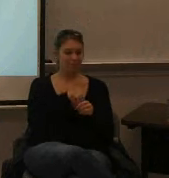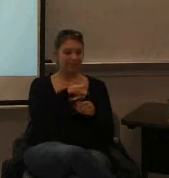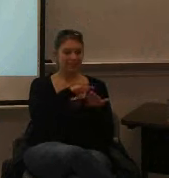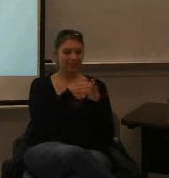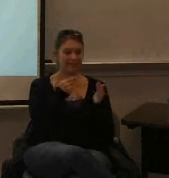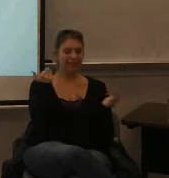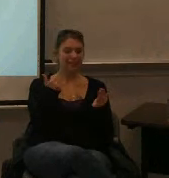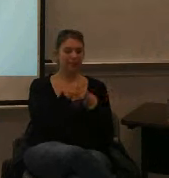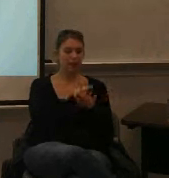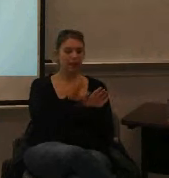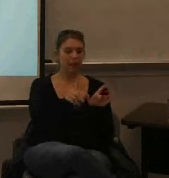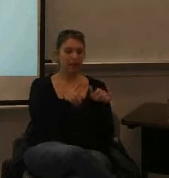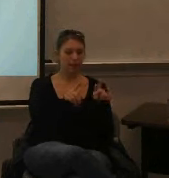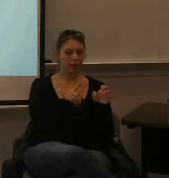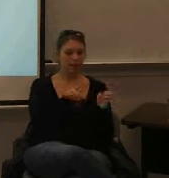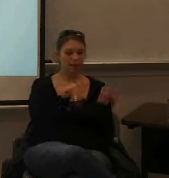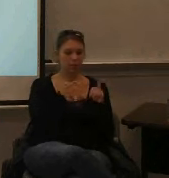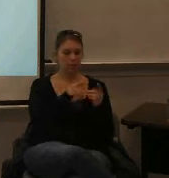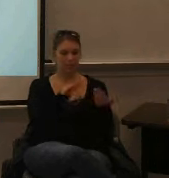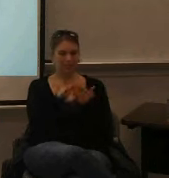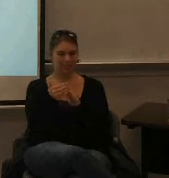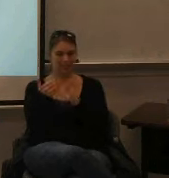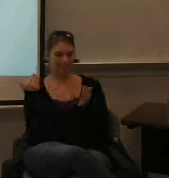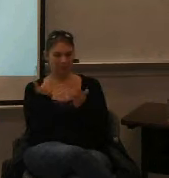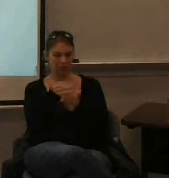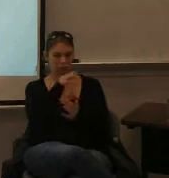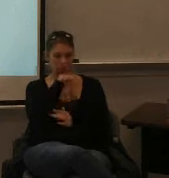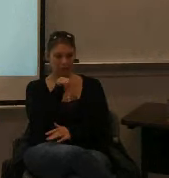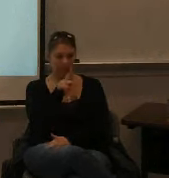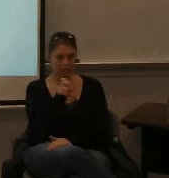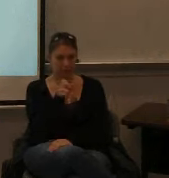clear lake as opposed to in a city that's